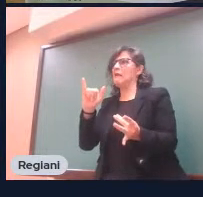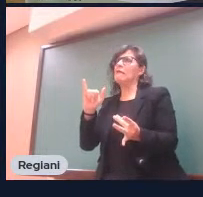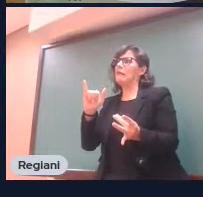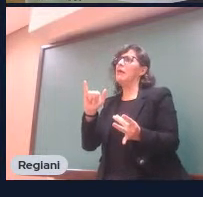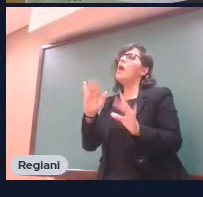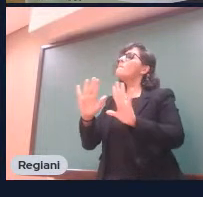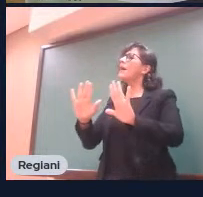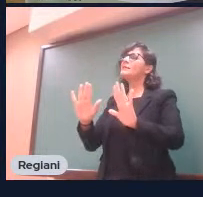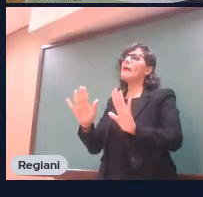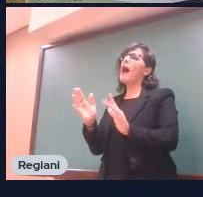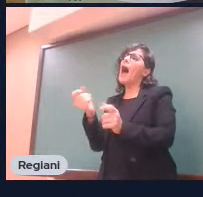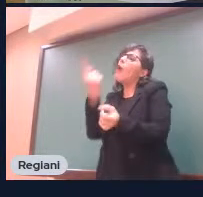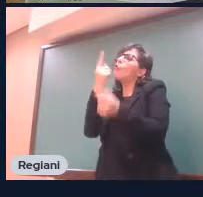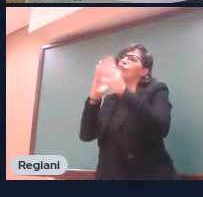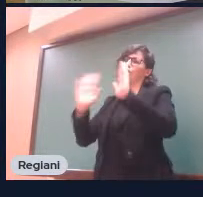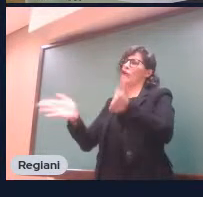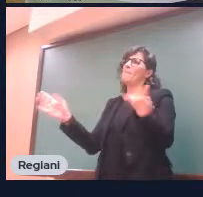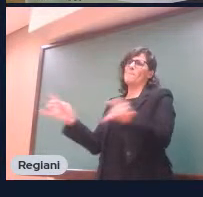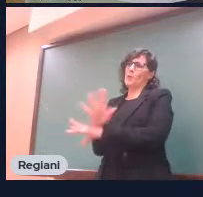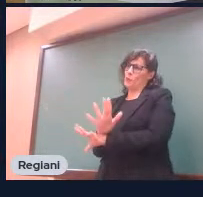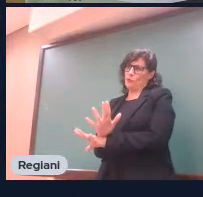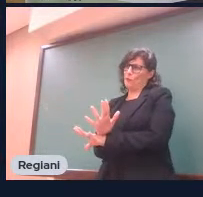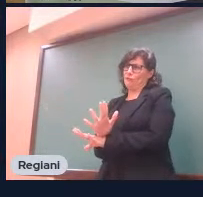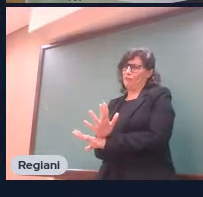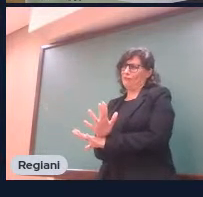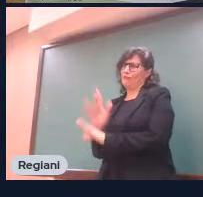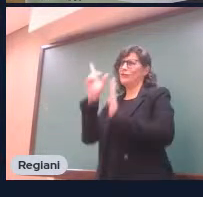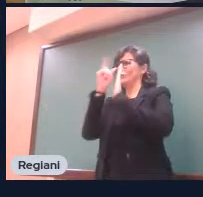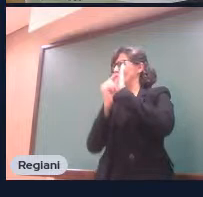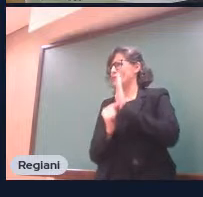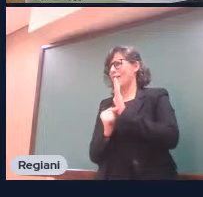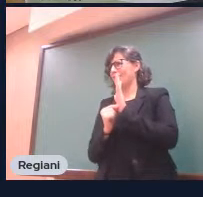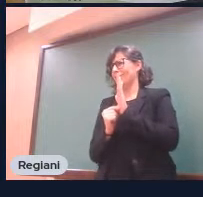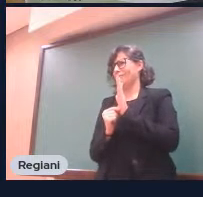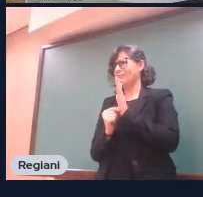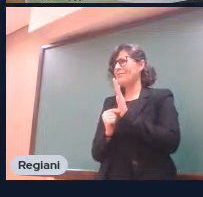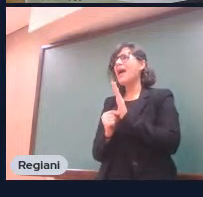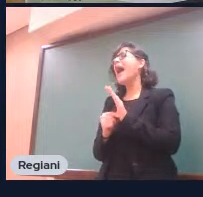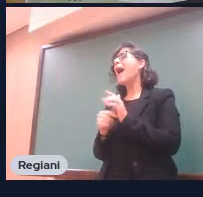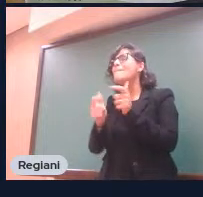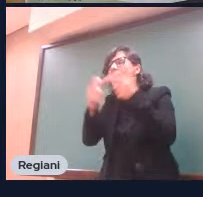is. Examples in the dictionary, of course, will all come from corpora.